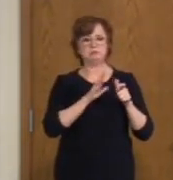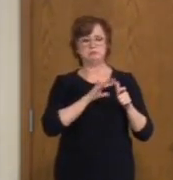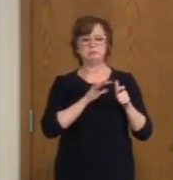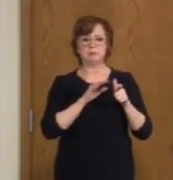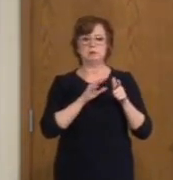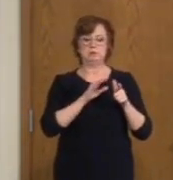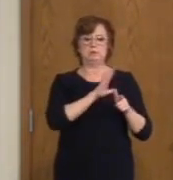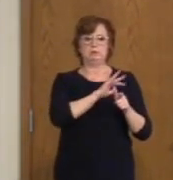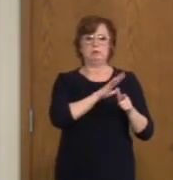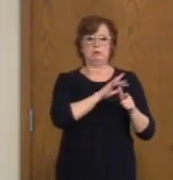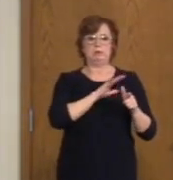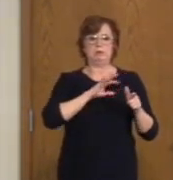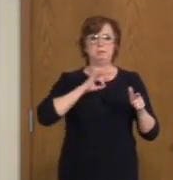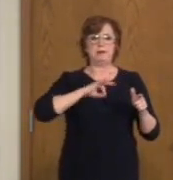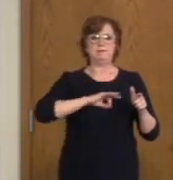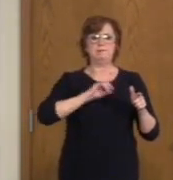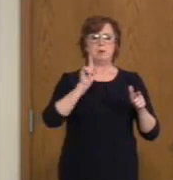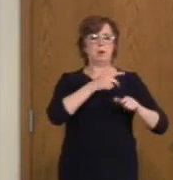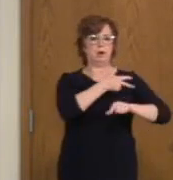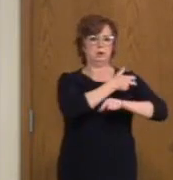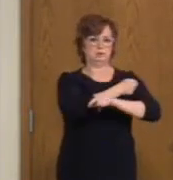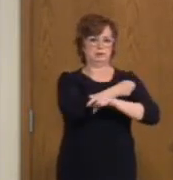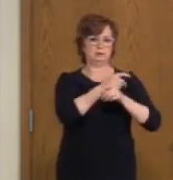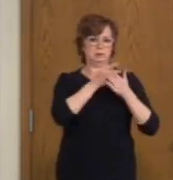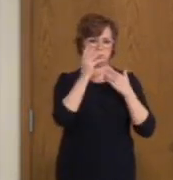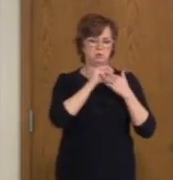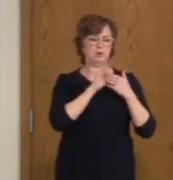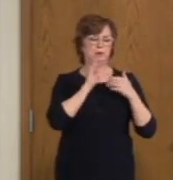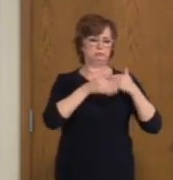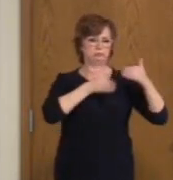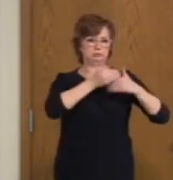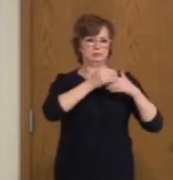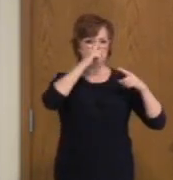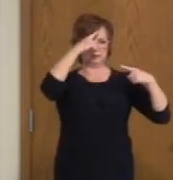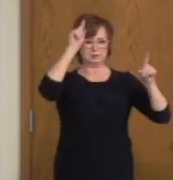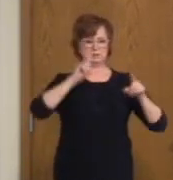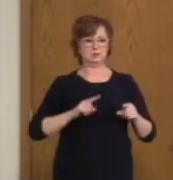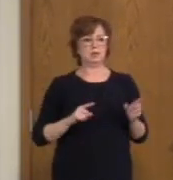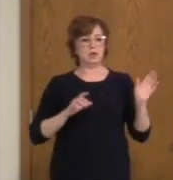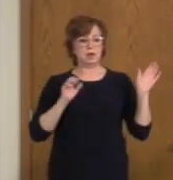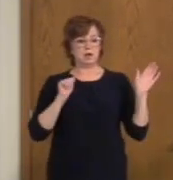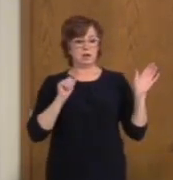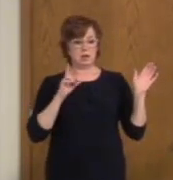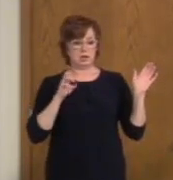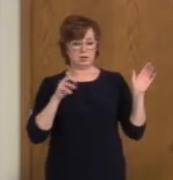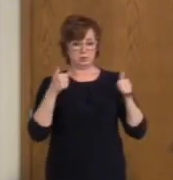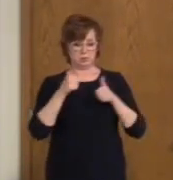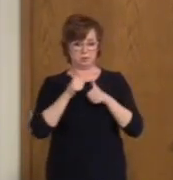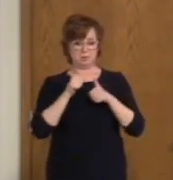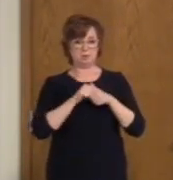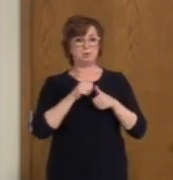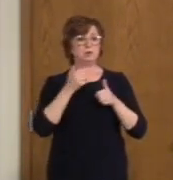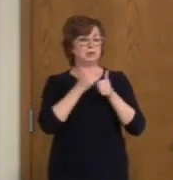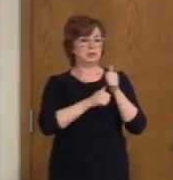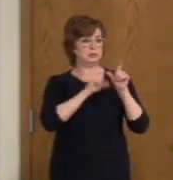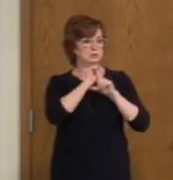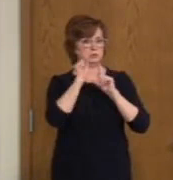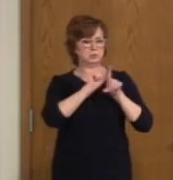will continue. Thank you. Adam, everyone's situation is different as well, and if you take a couple of